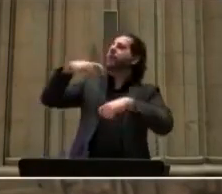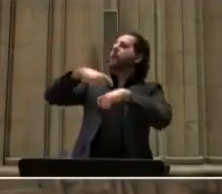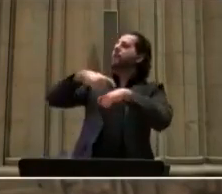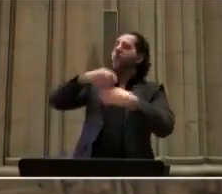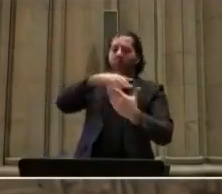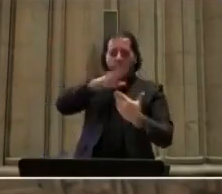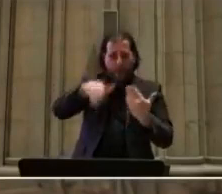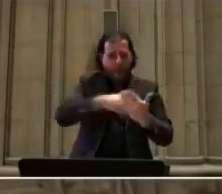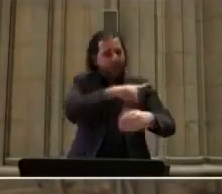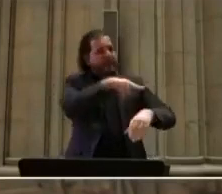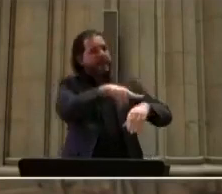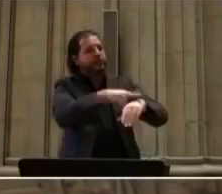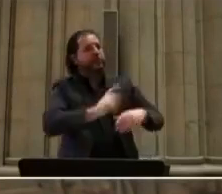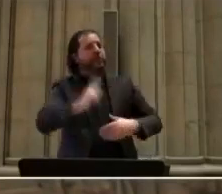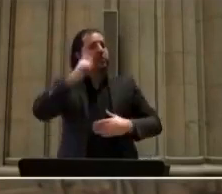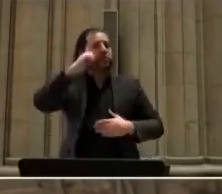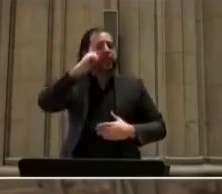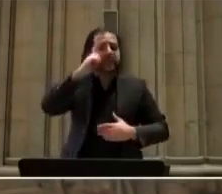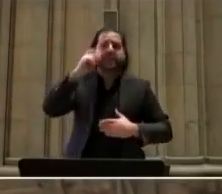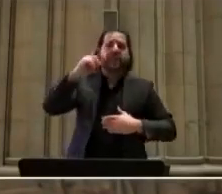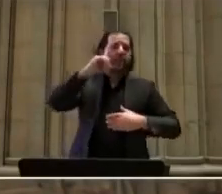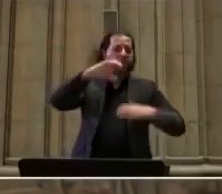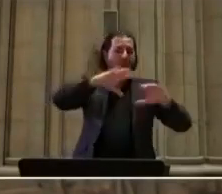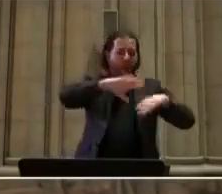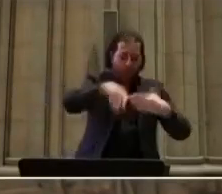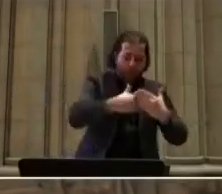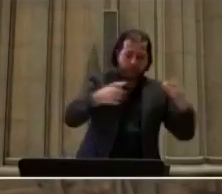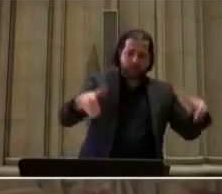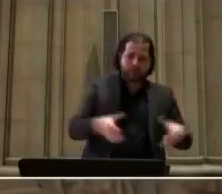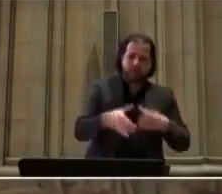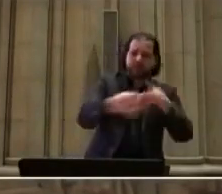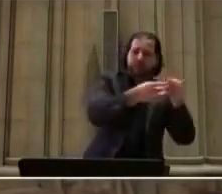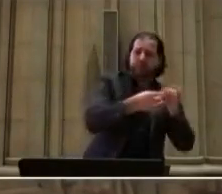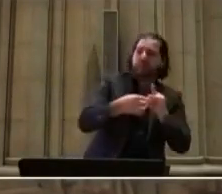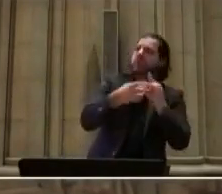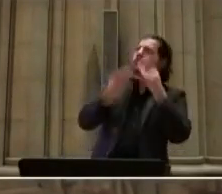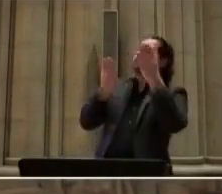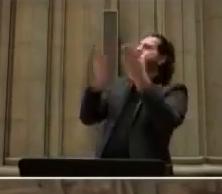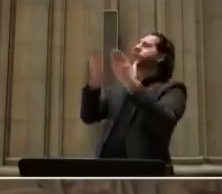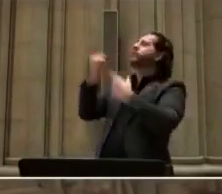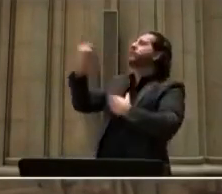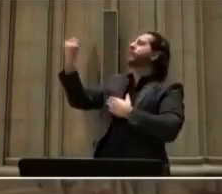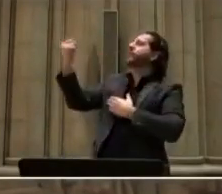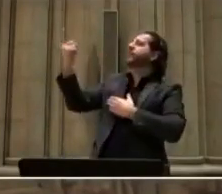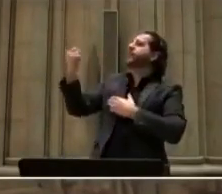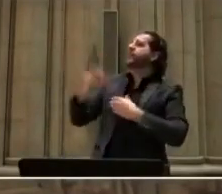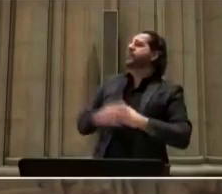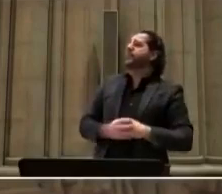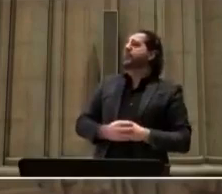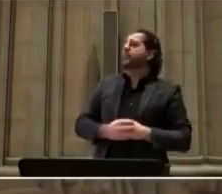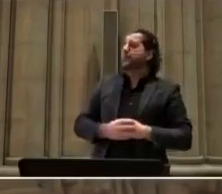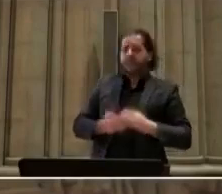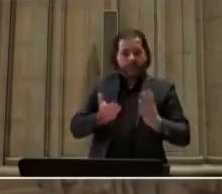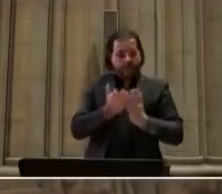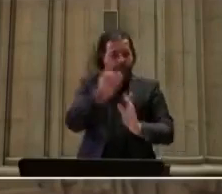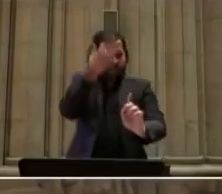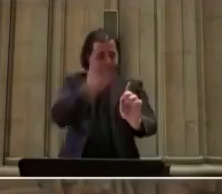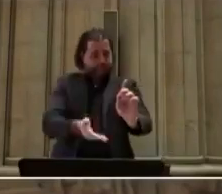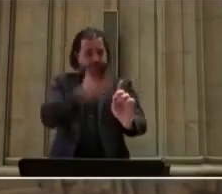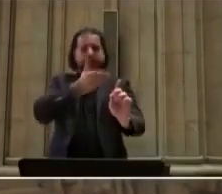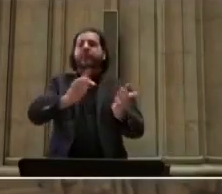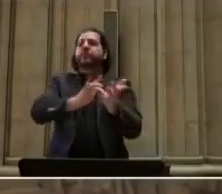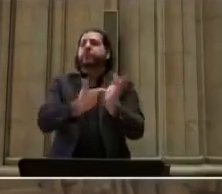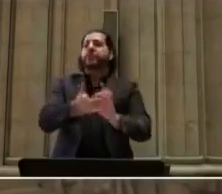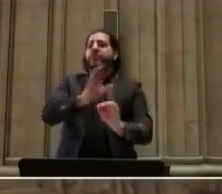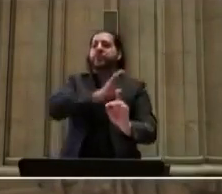all nations and races may serve you in harmony around your heavenly throne. Through Jesus Christ,